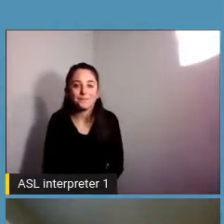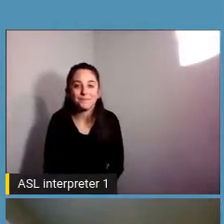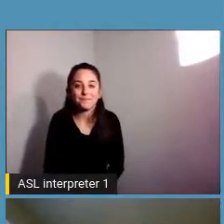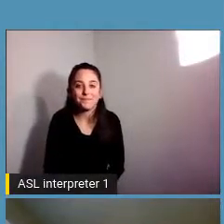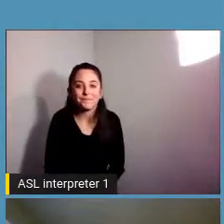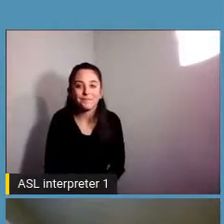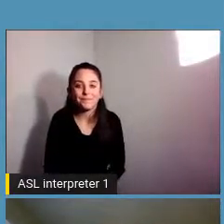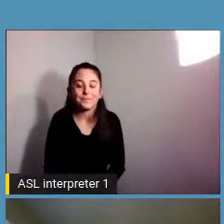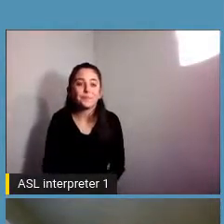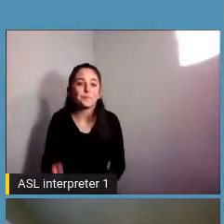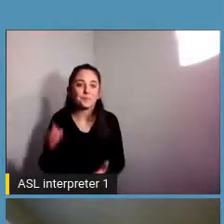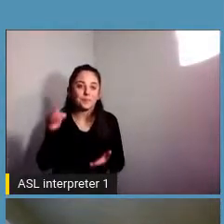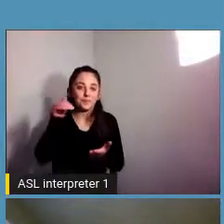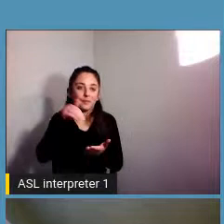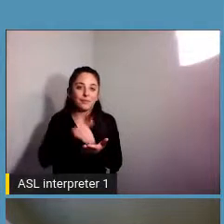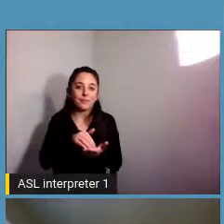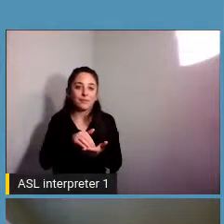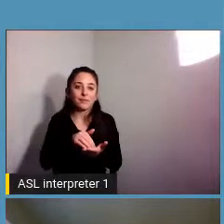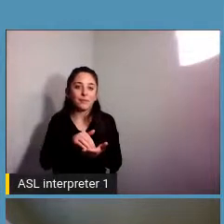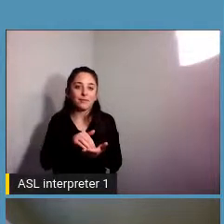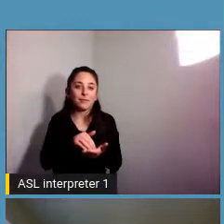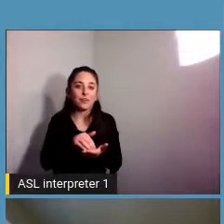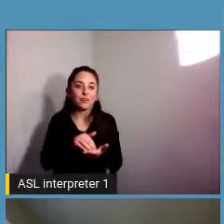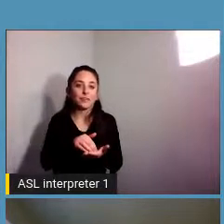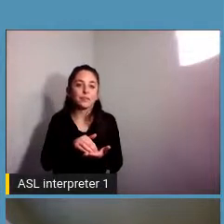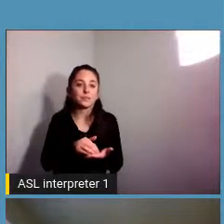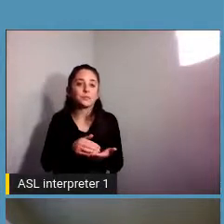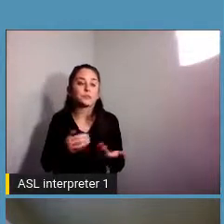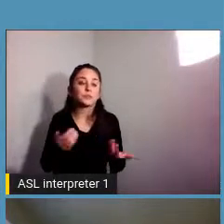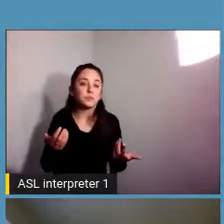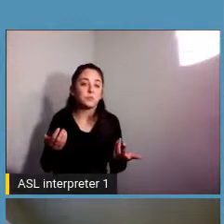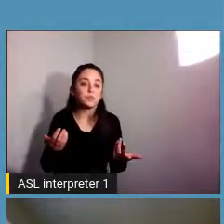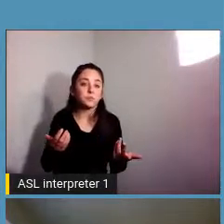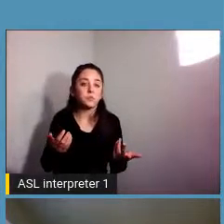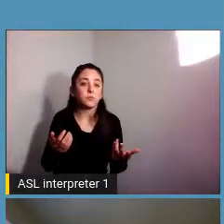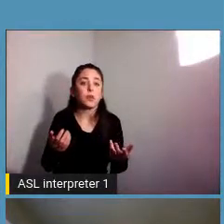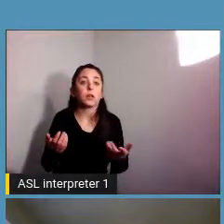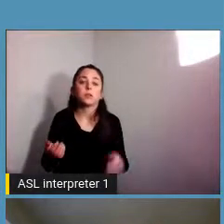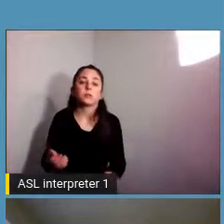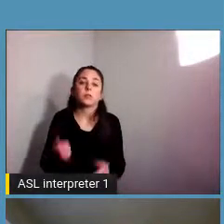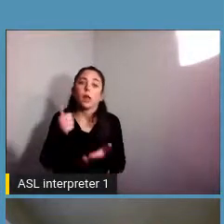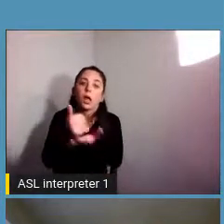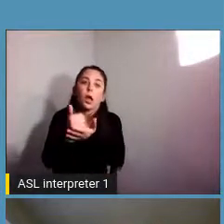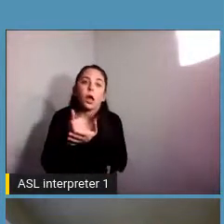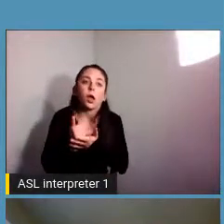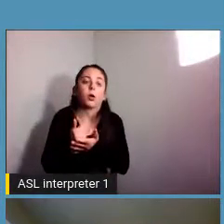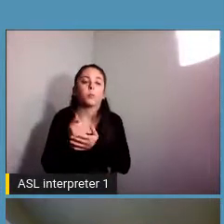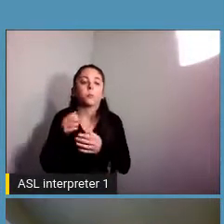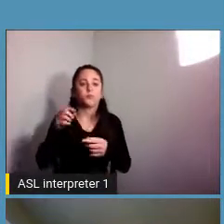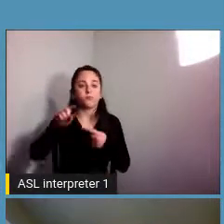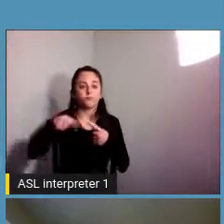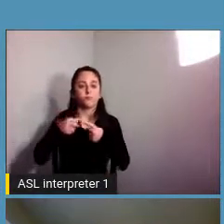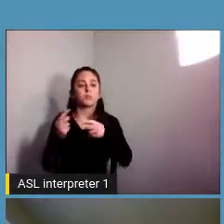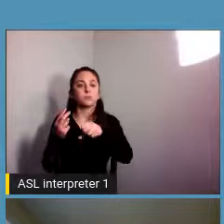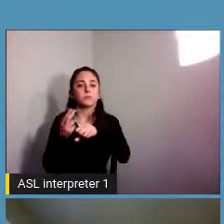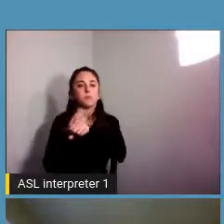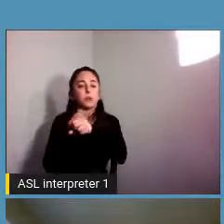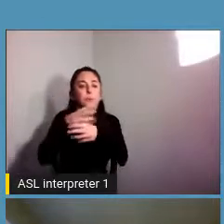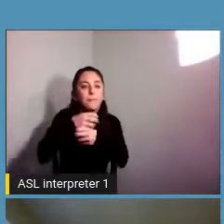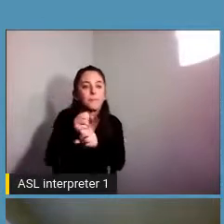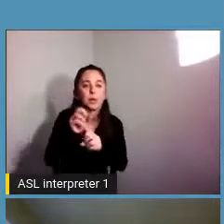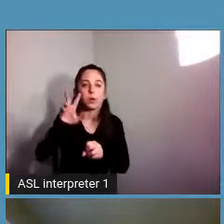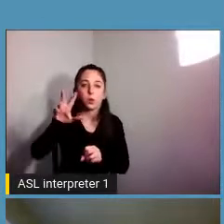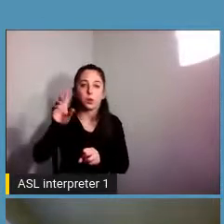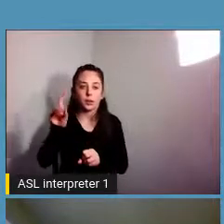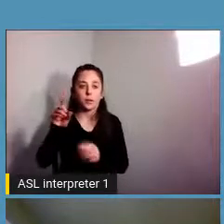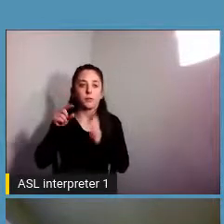And again, this was not only was it useful in making the 3D model, but it's something that can be